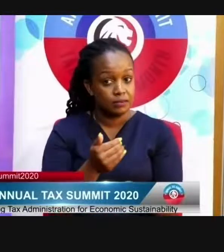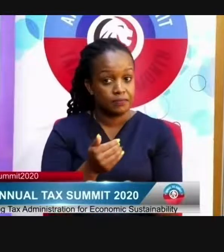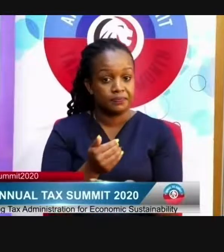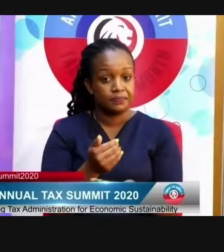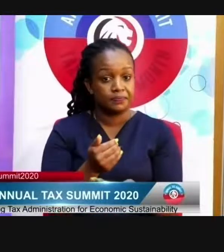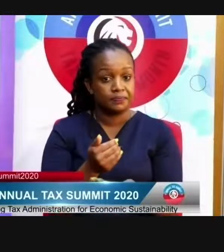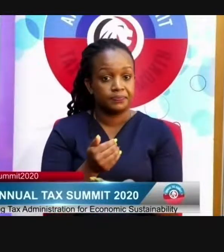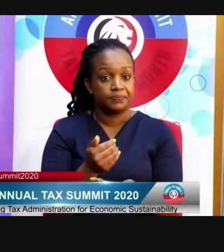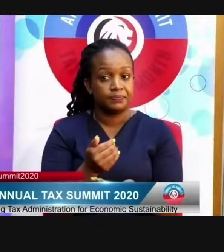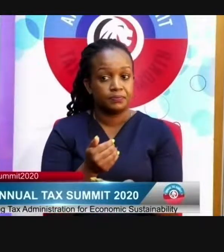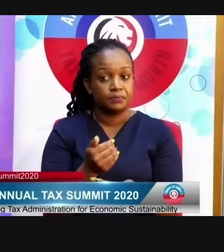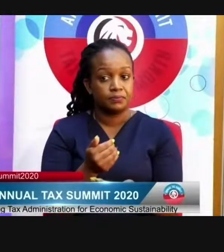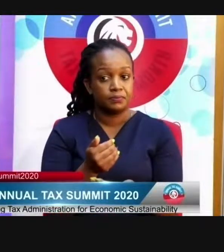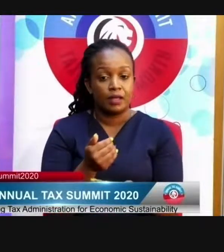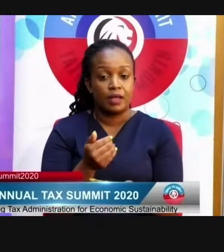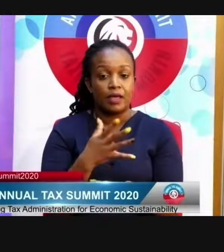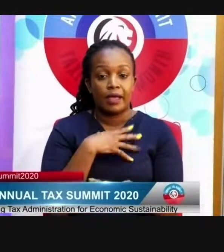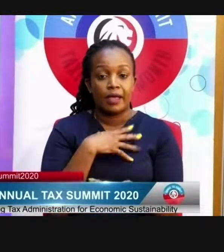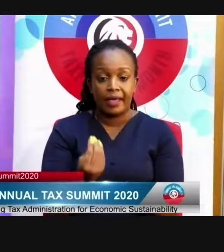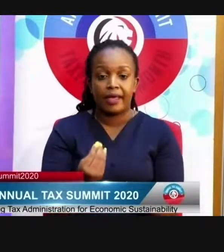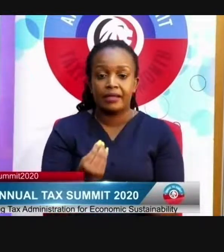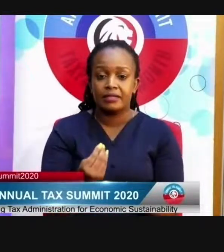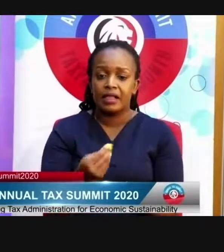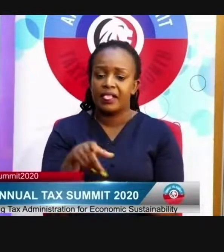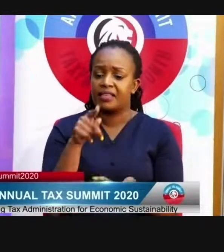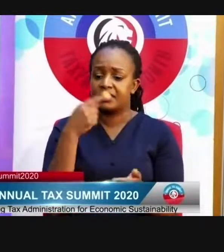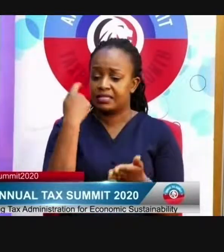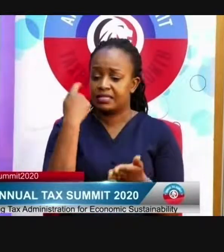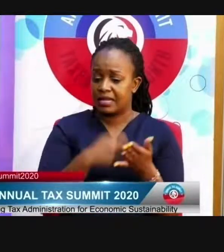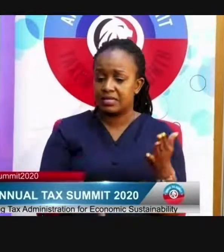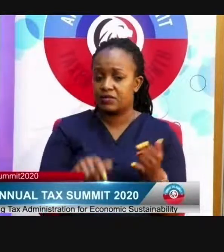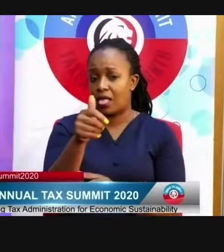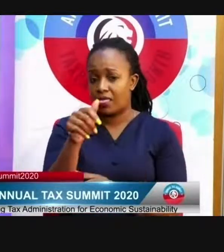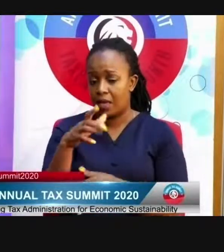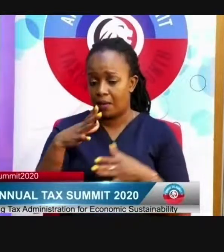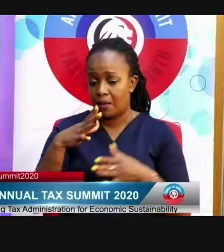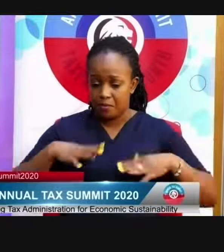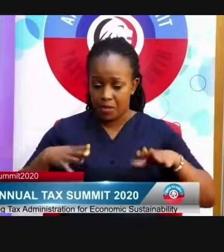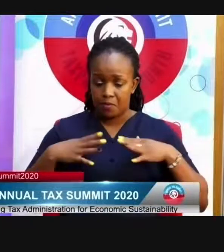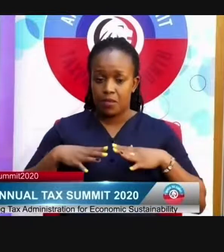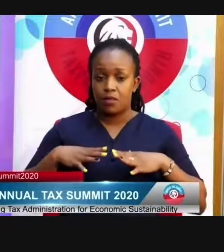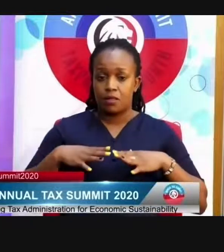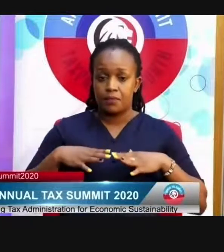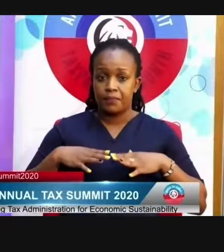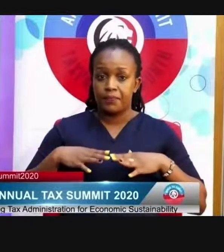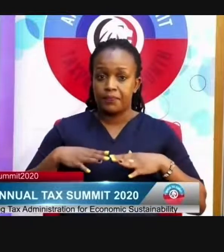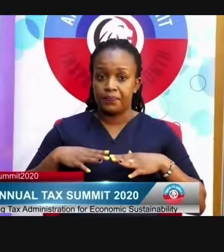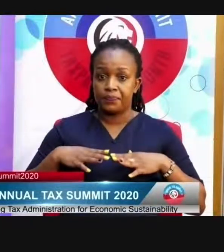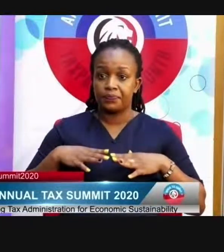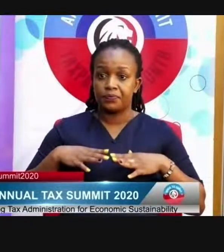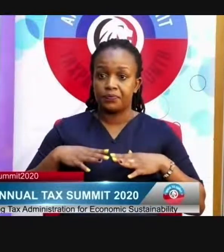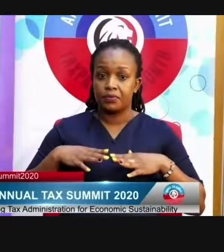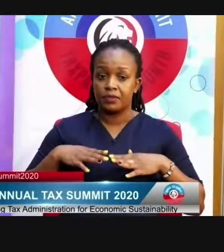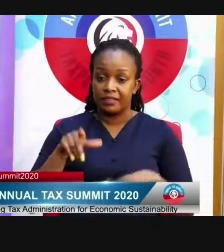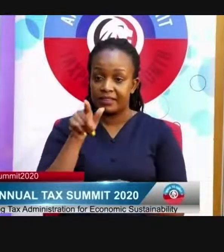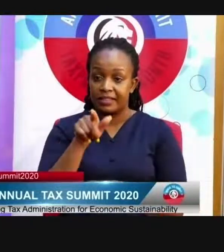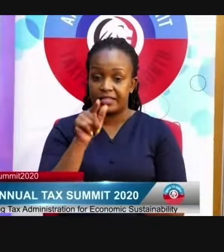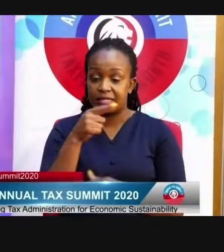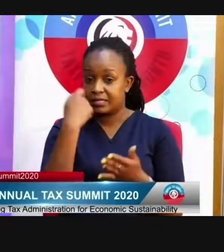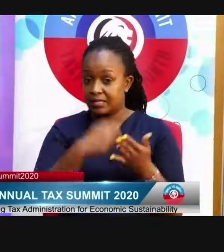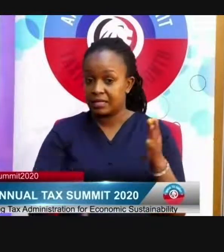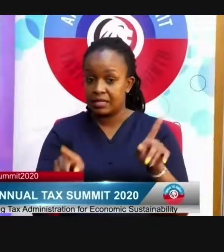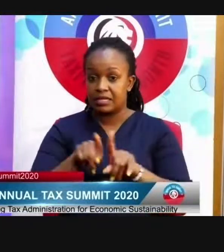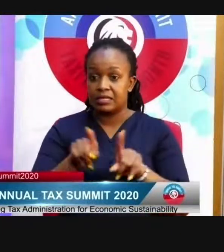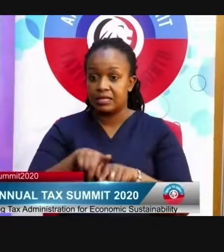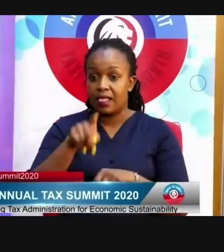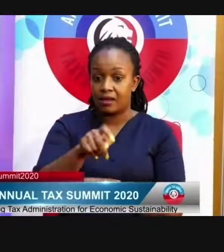and it disproportionately taxes poorer people. It disproportionately taxes women and sectors